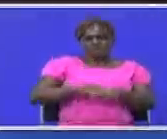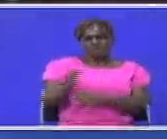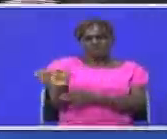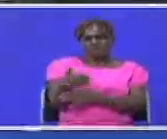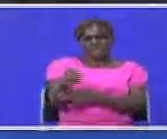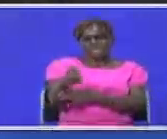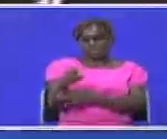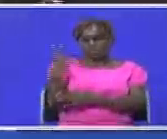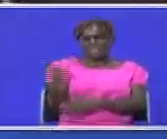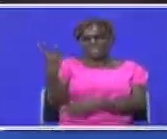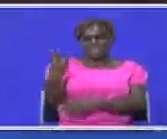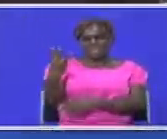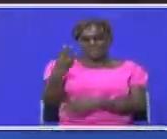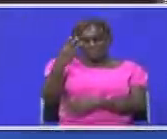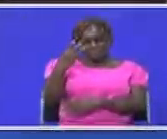morning.